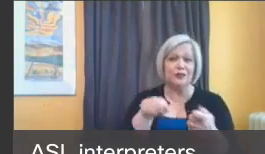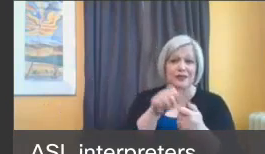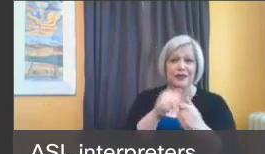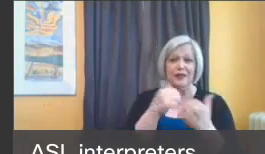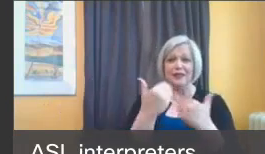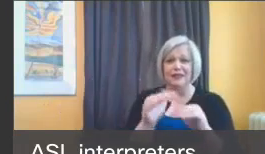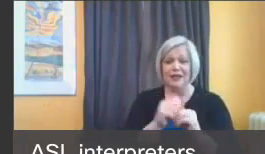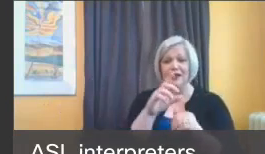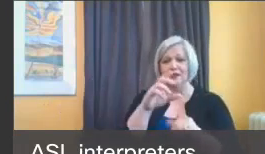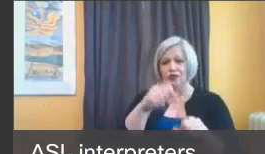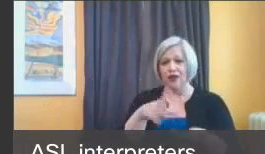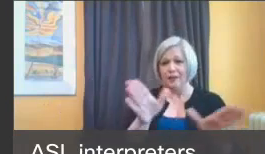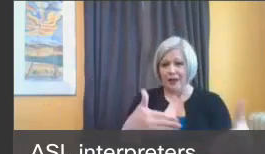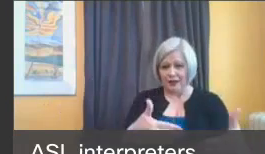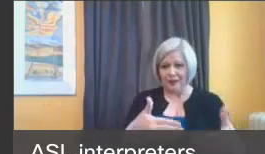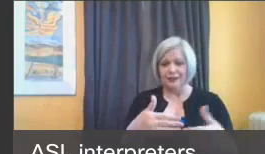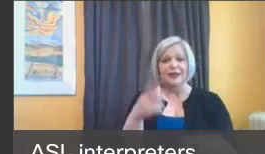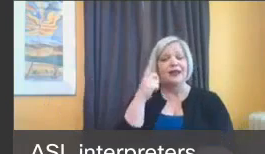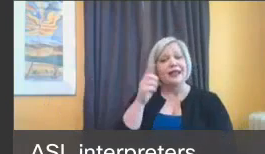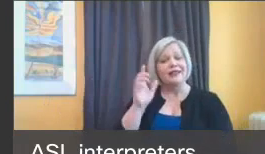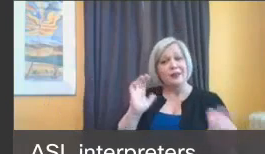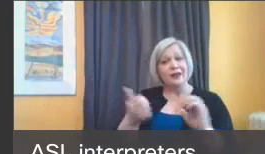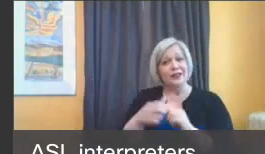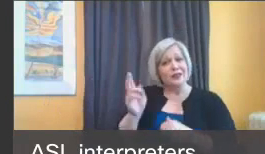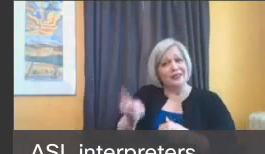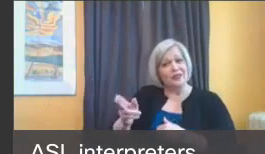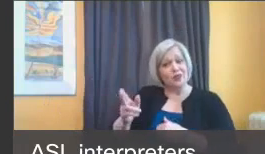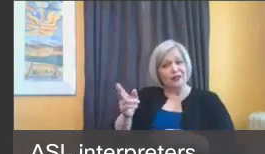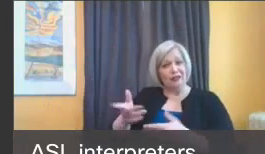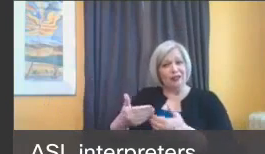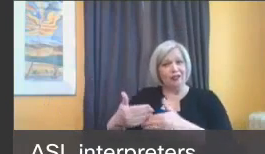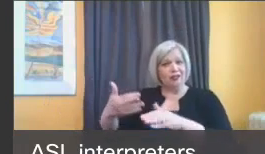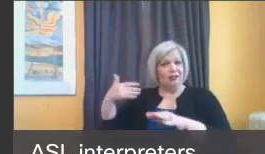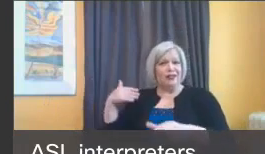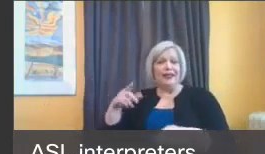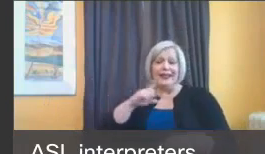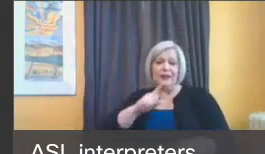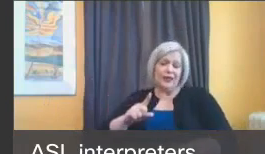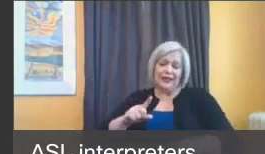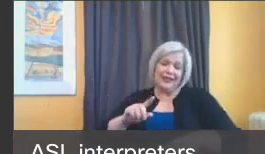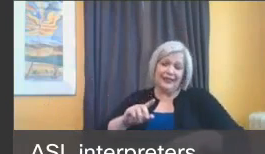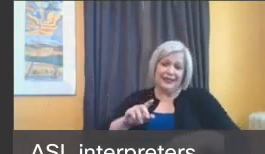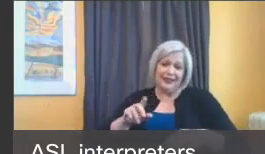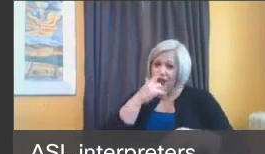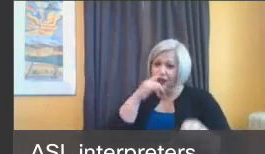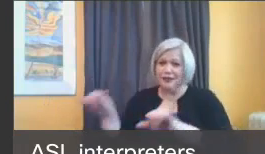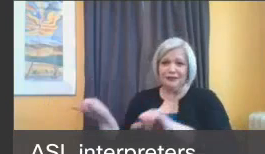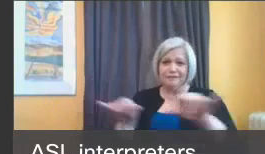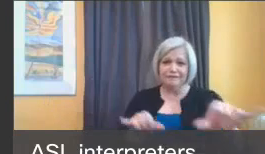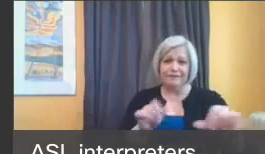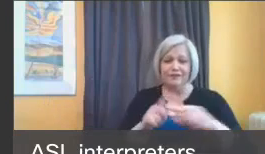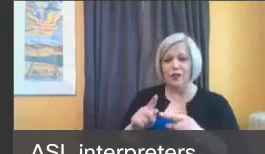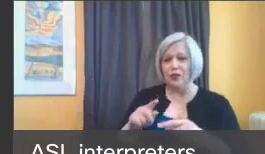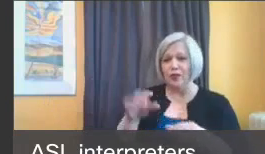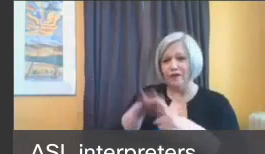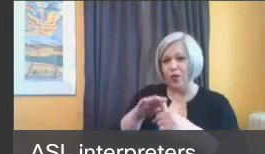And if one looks at the historical record, it is clear that SB 90 is designed to mimic the effects of the voter suppression laws of days past.